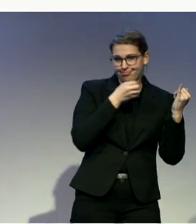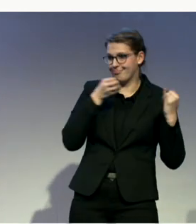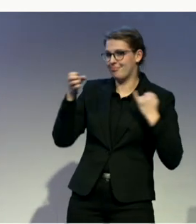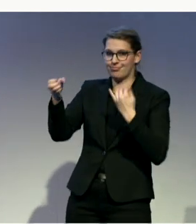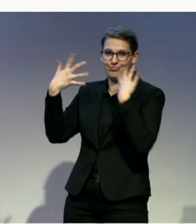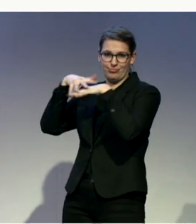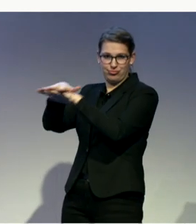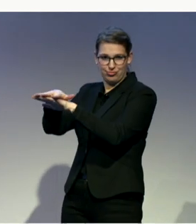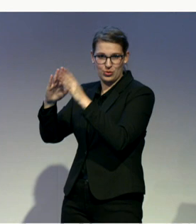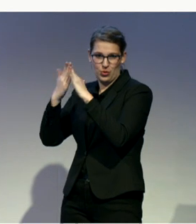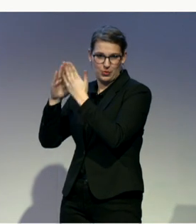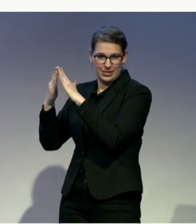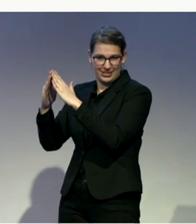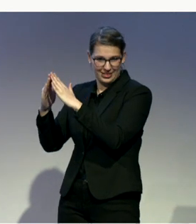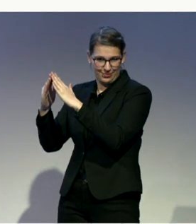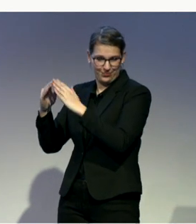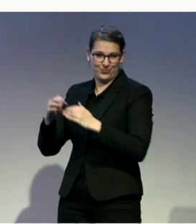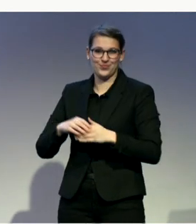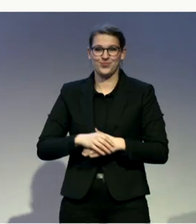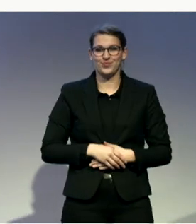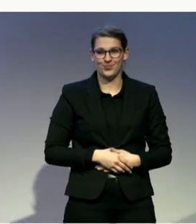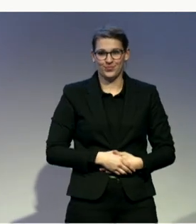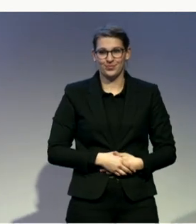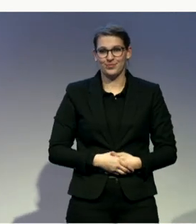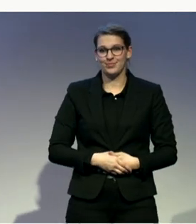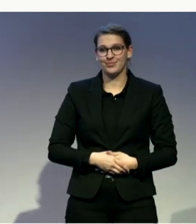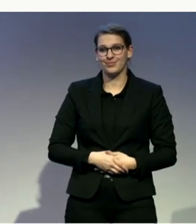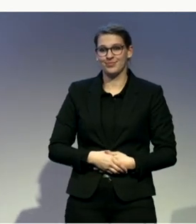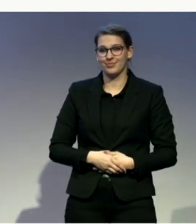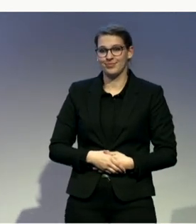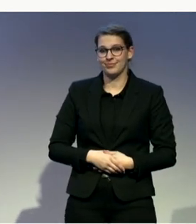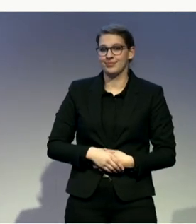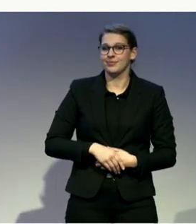and they all are leading organizations in their country,